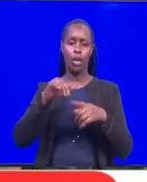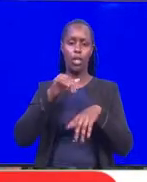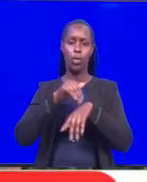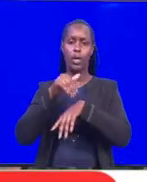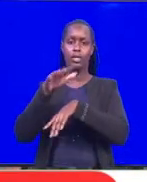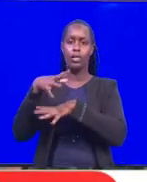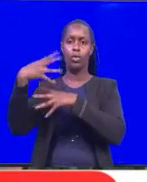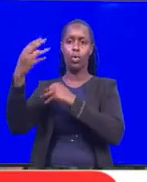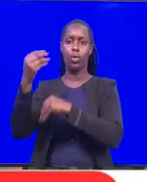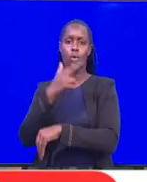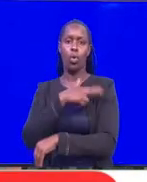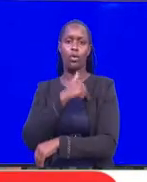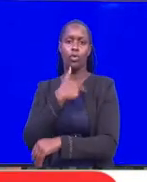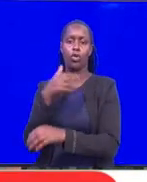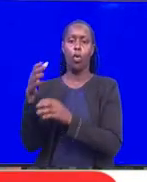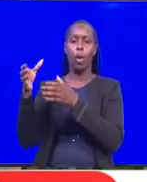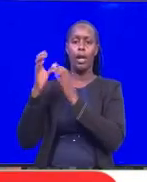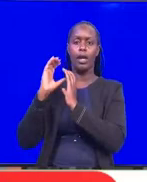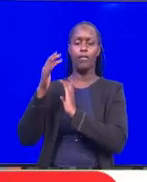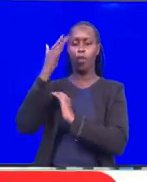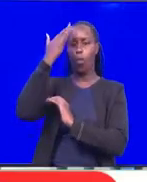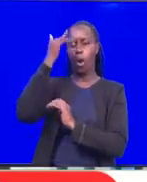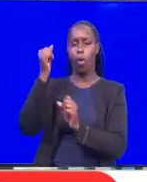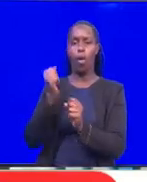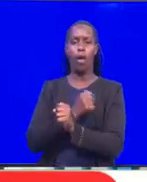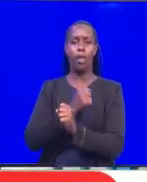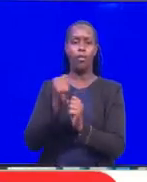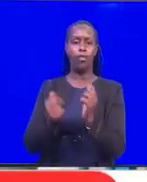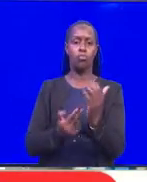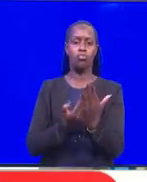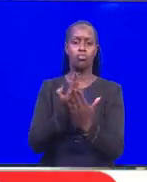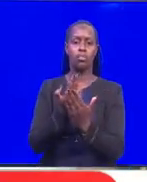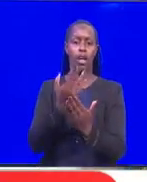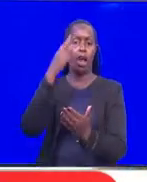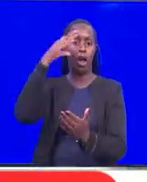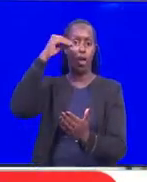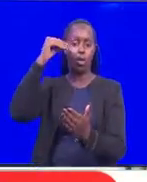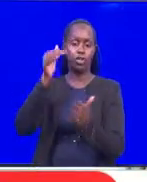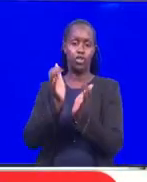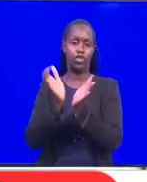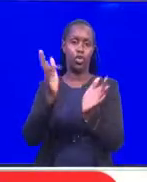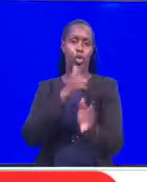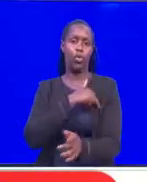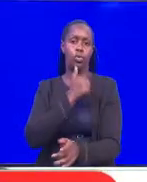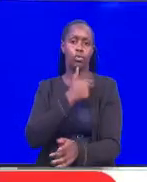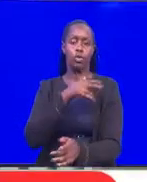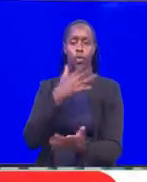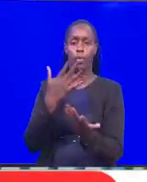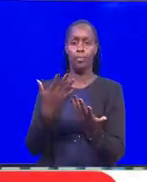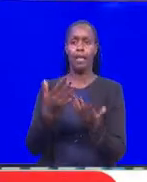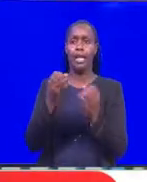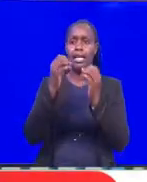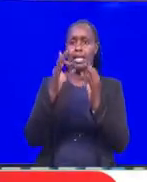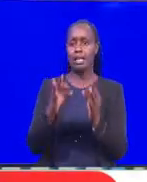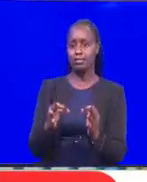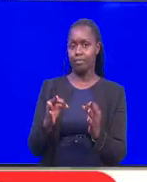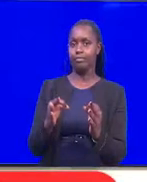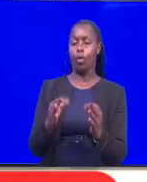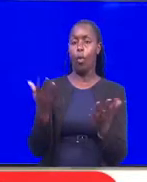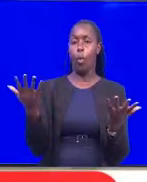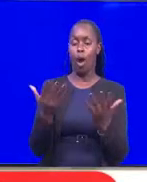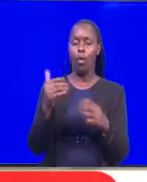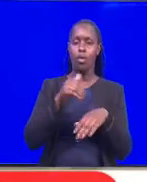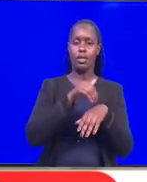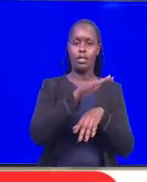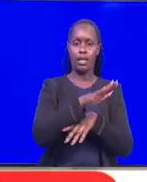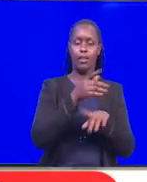Hospital as it was unable to secure admission at the Coast General Hospital in Mombasa, where it had been referred to from